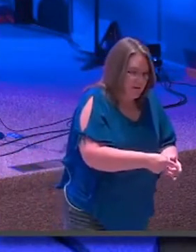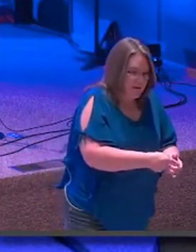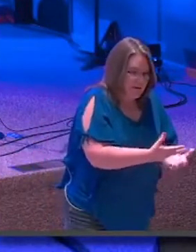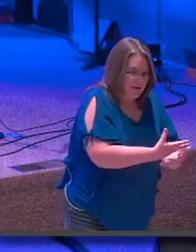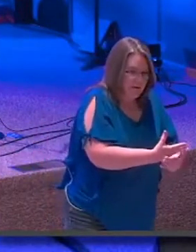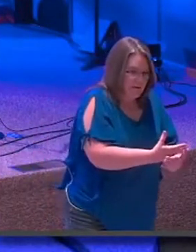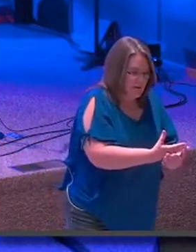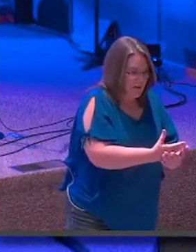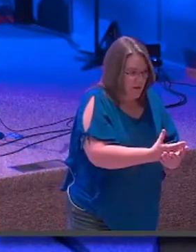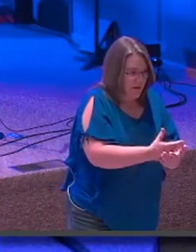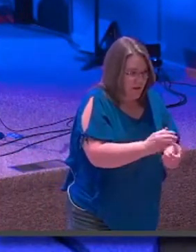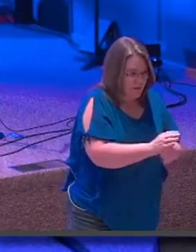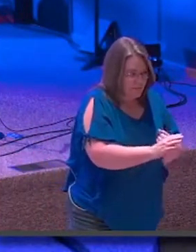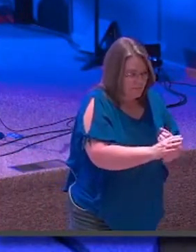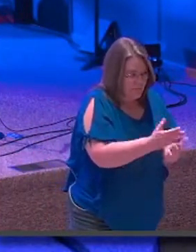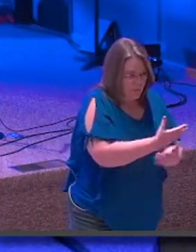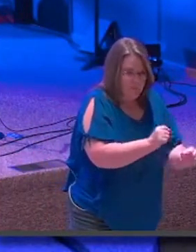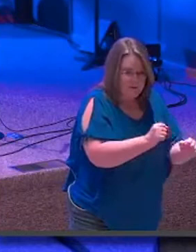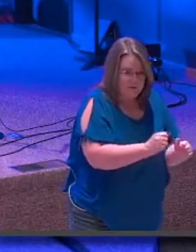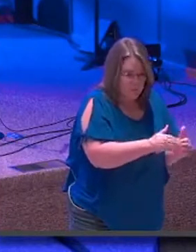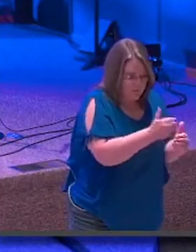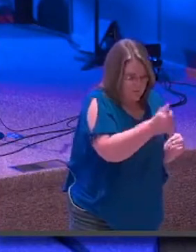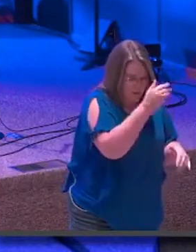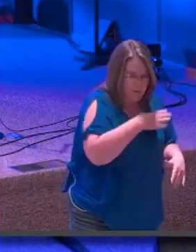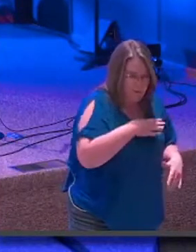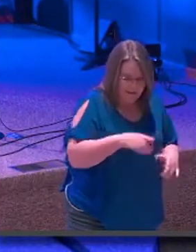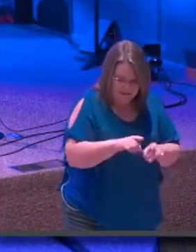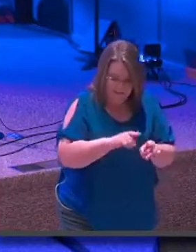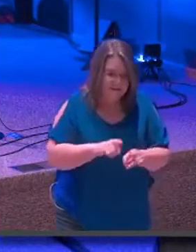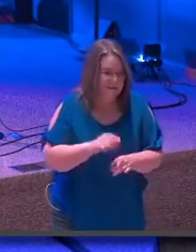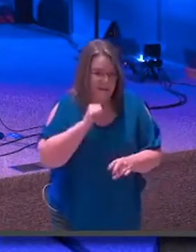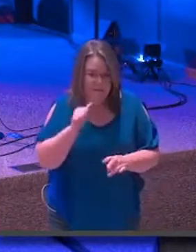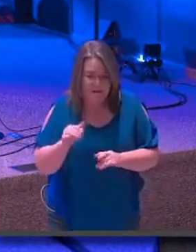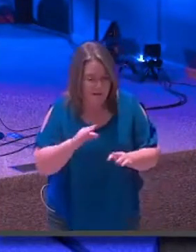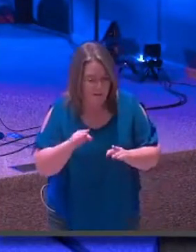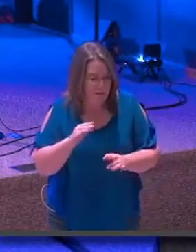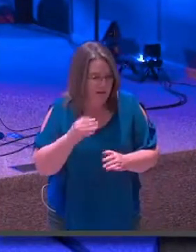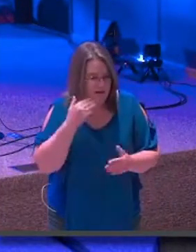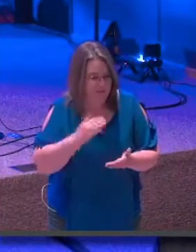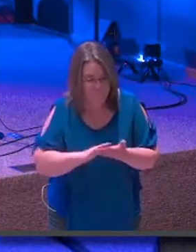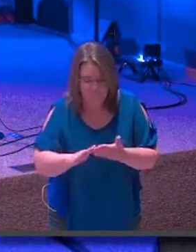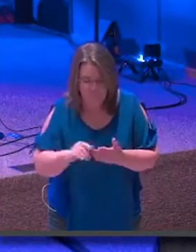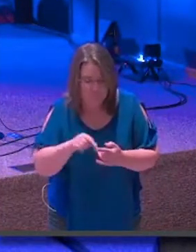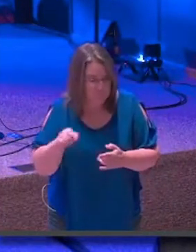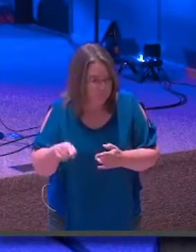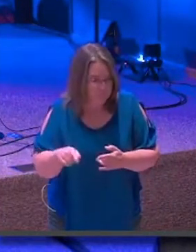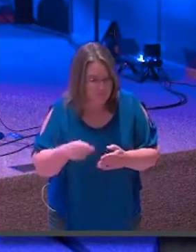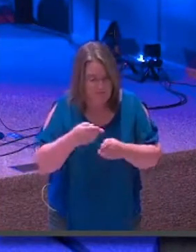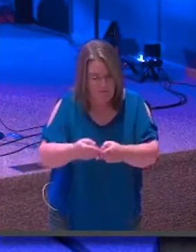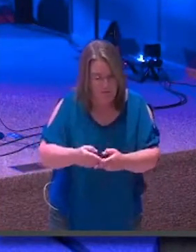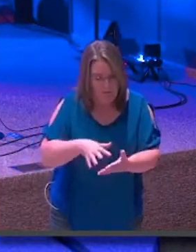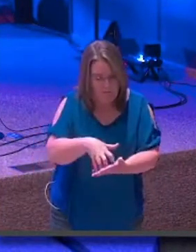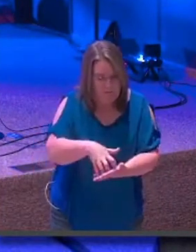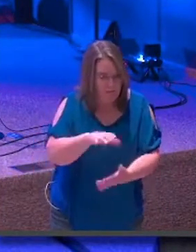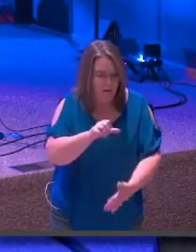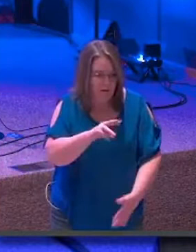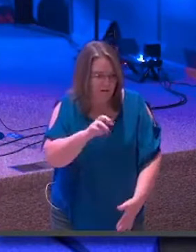men. The same ones that mistreated him, the same ones that called him coward, the same ones that put him down.